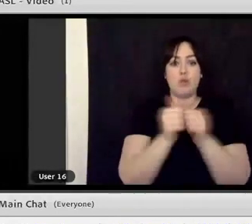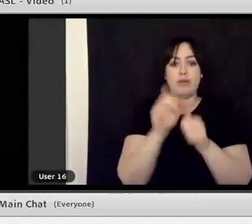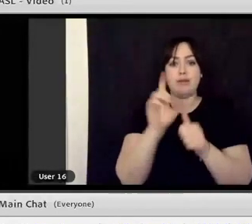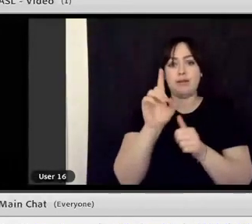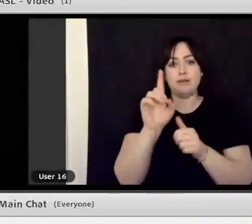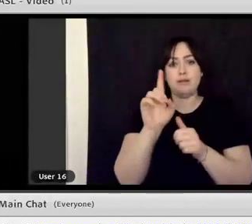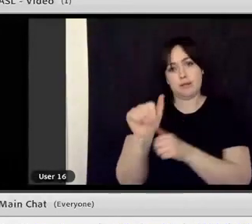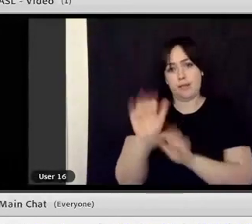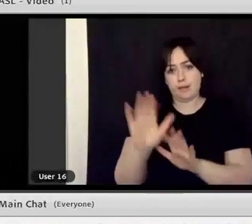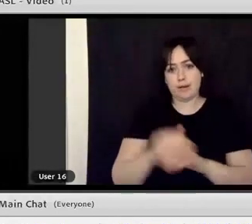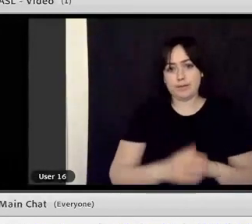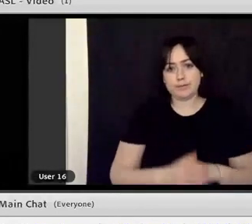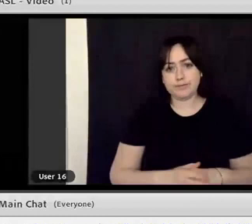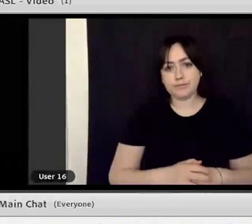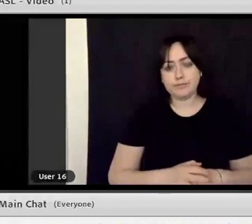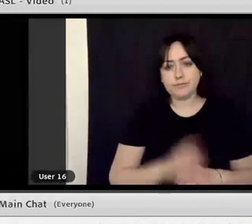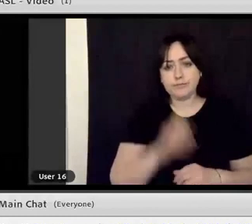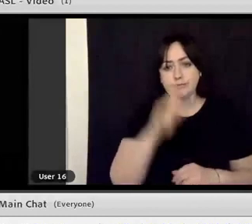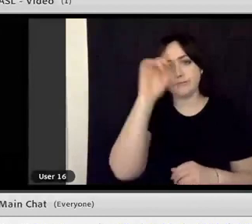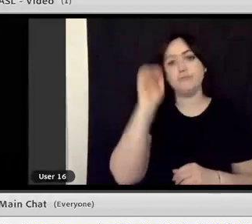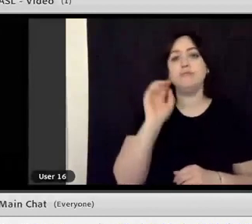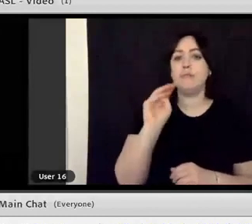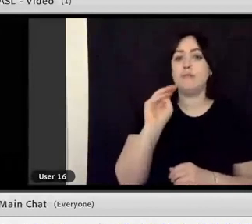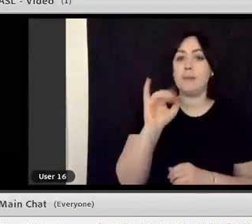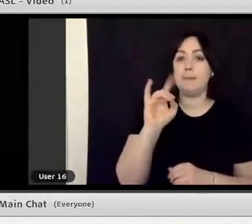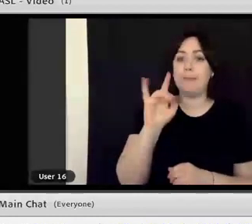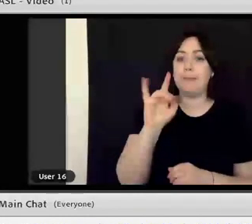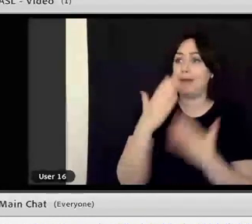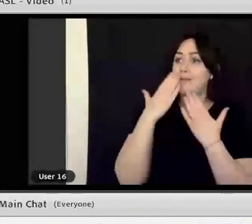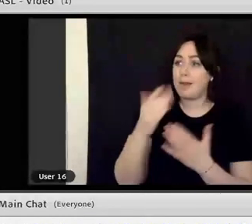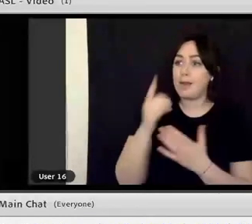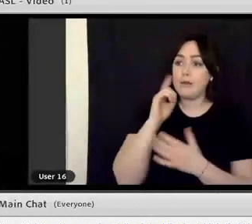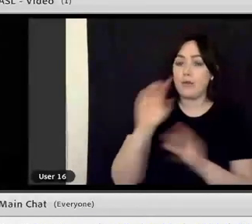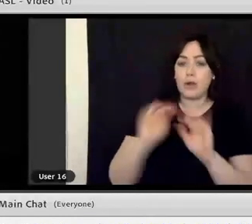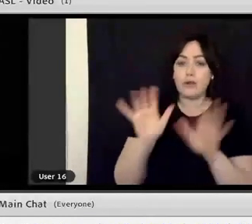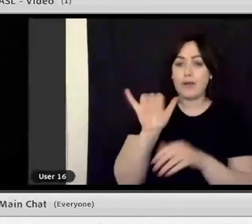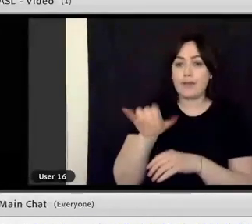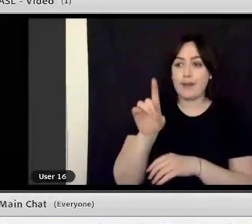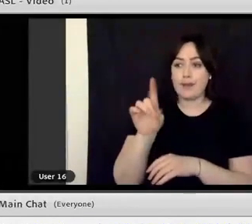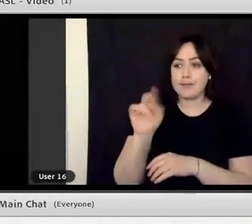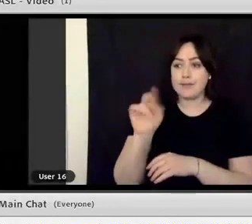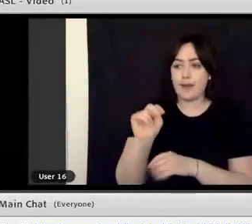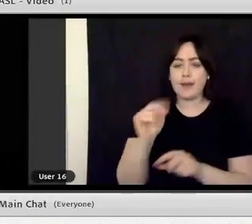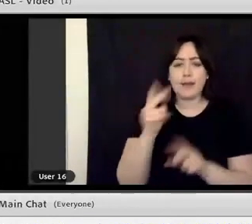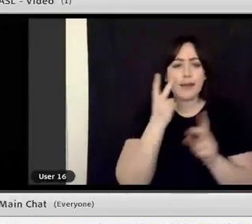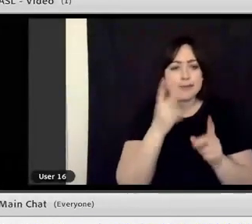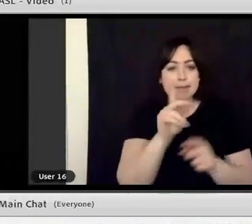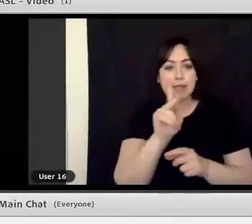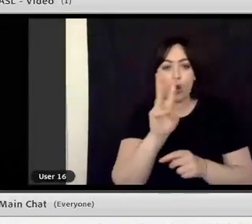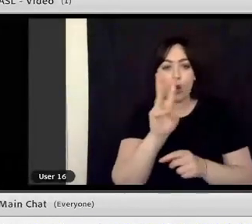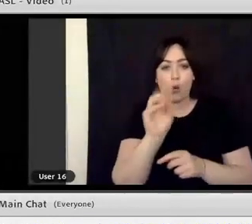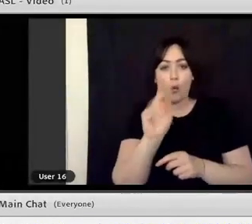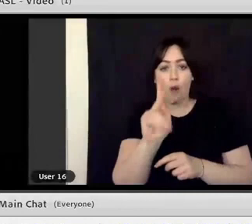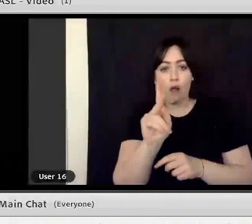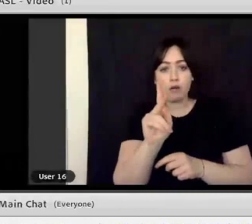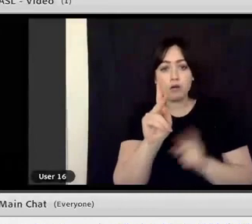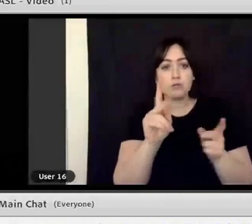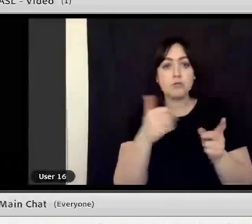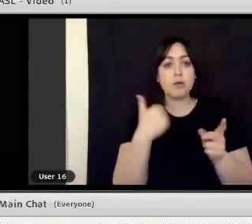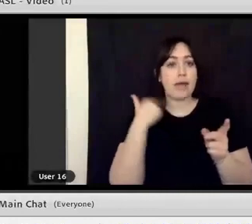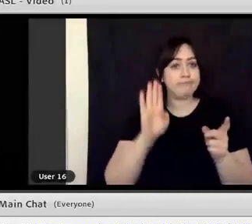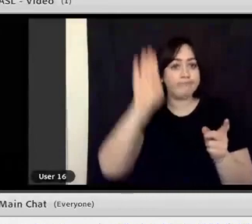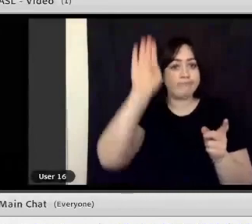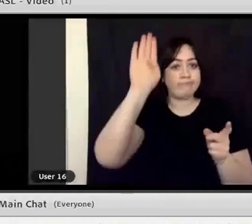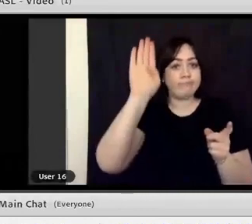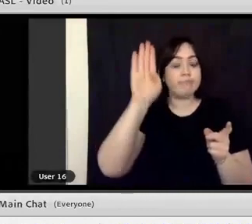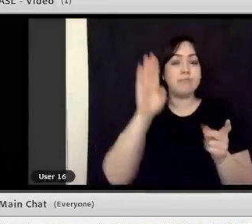Thank you for clarifying that, Dan. And I see Kwok has a hand raised, and then after that we'll